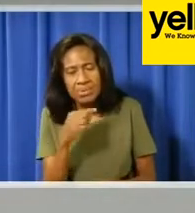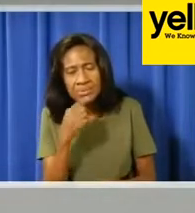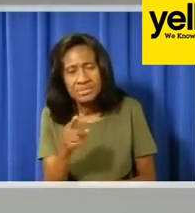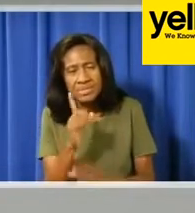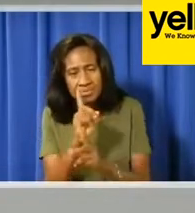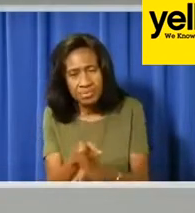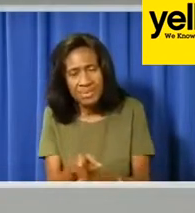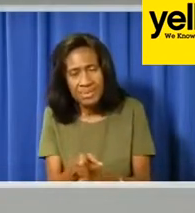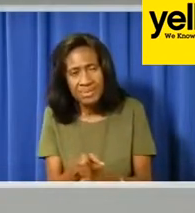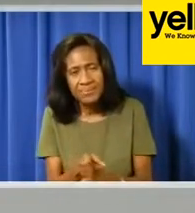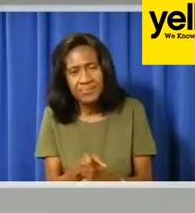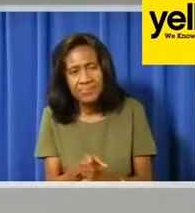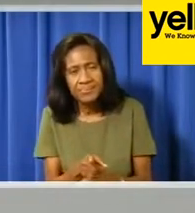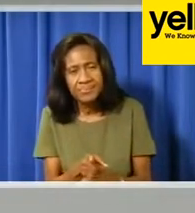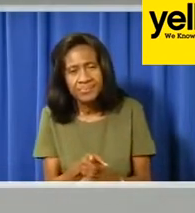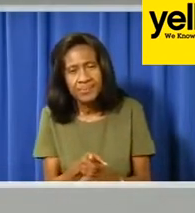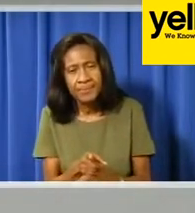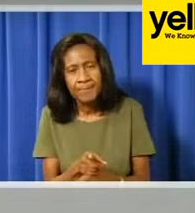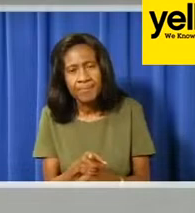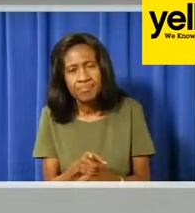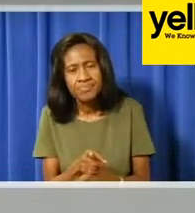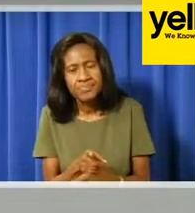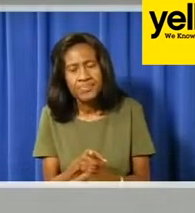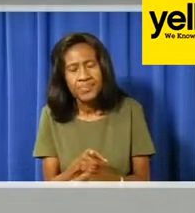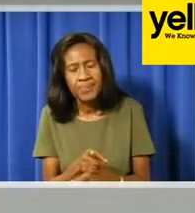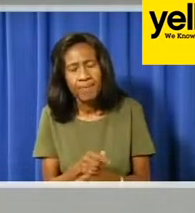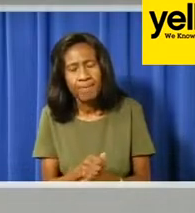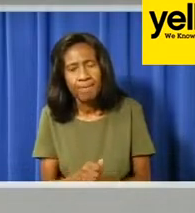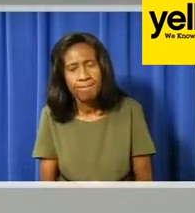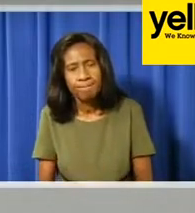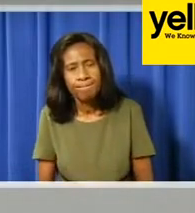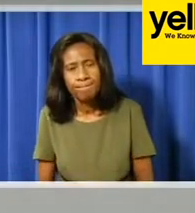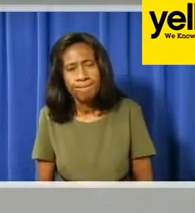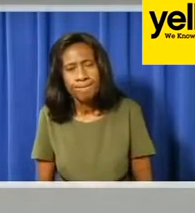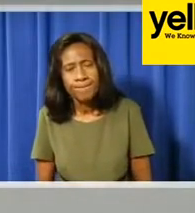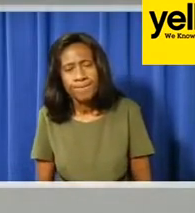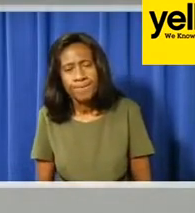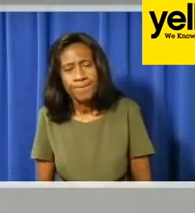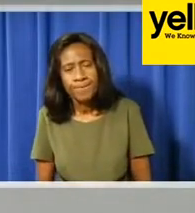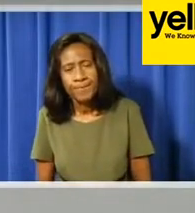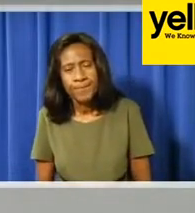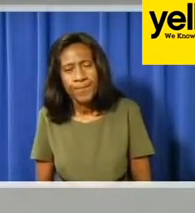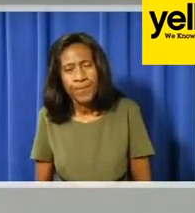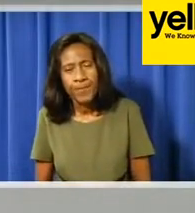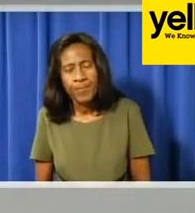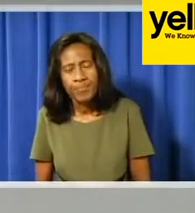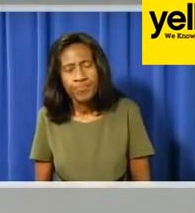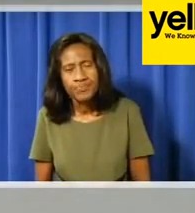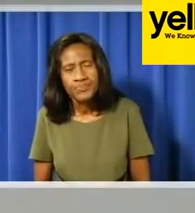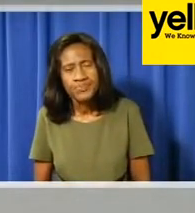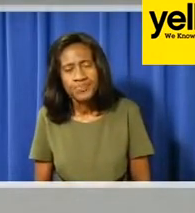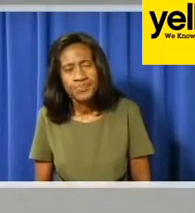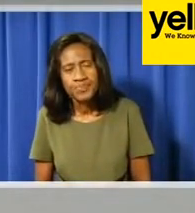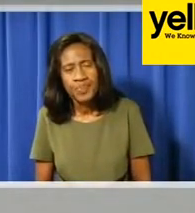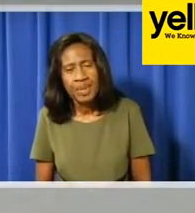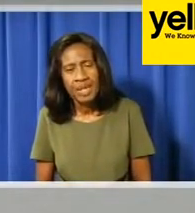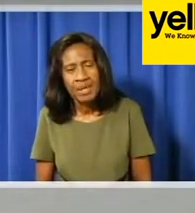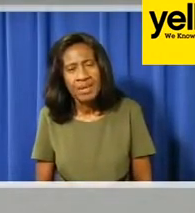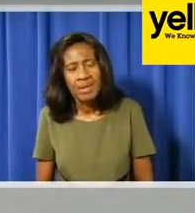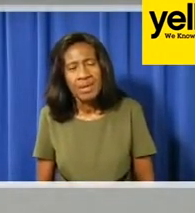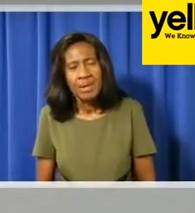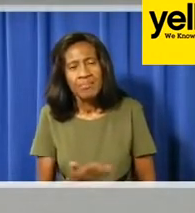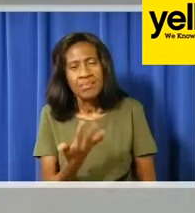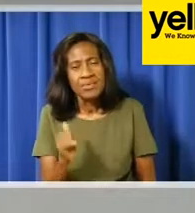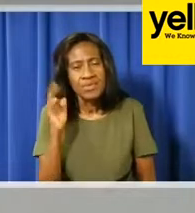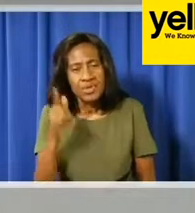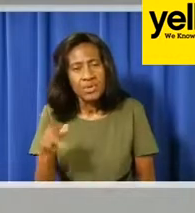circumstances around those will determine whether, what actions are taken. We did not set out, and we don't have